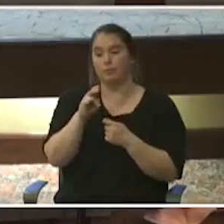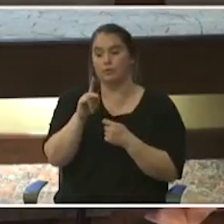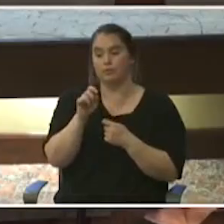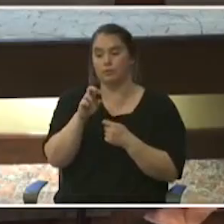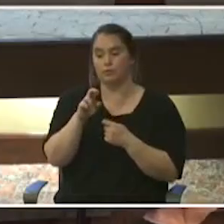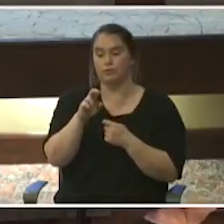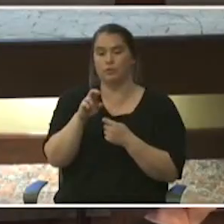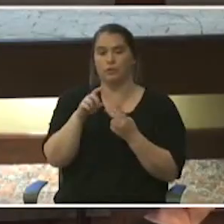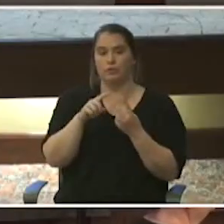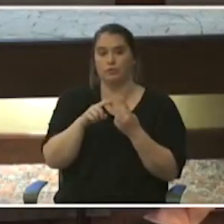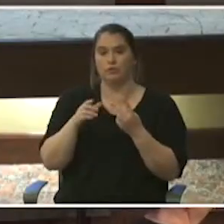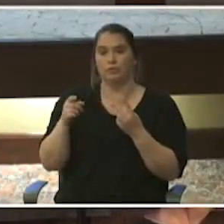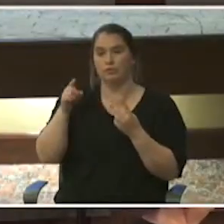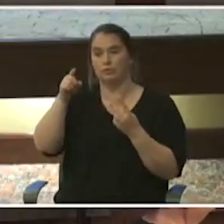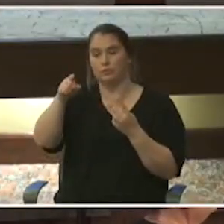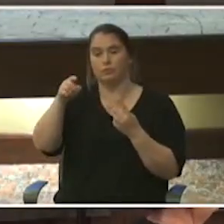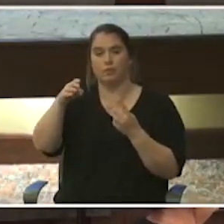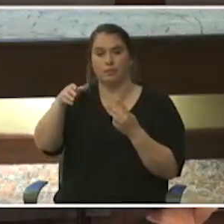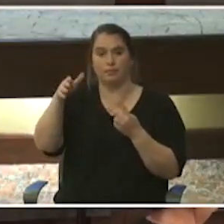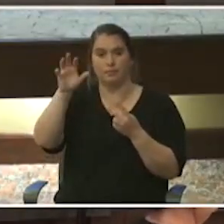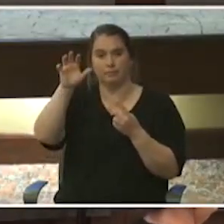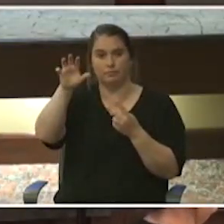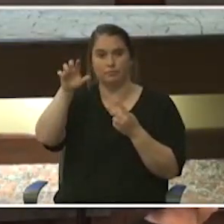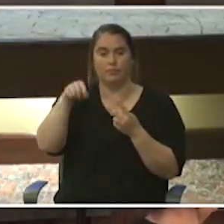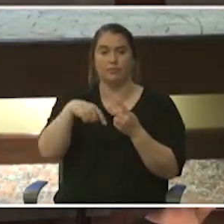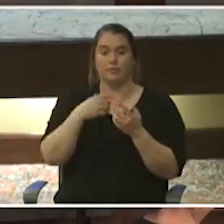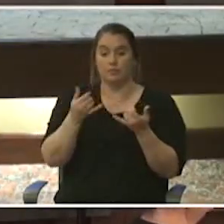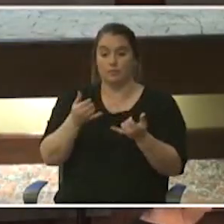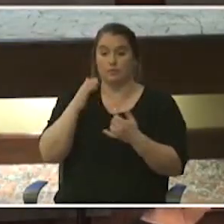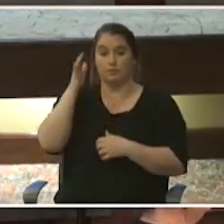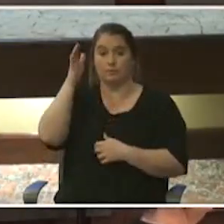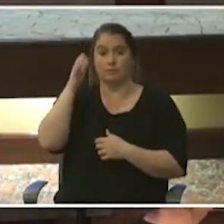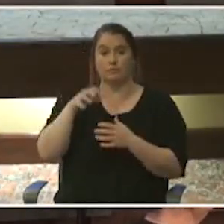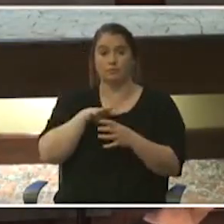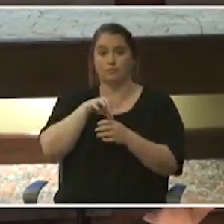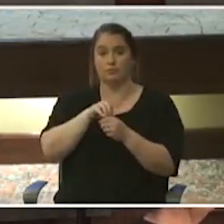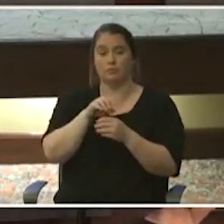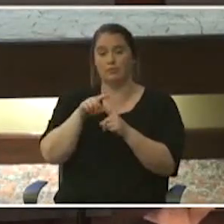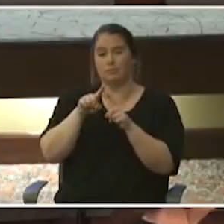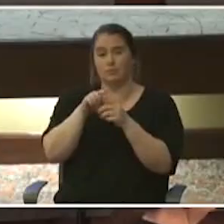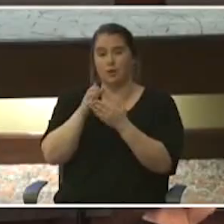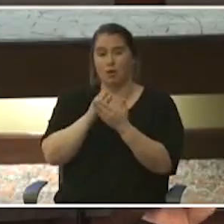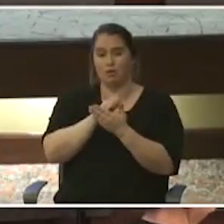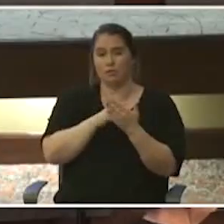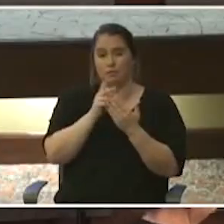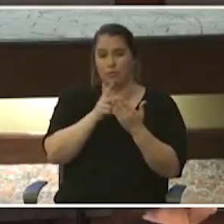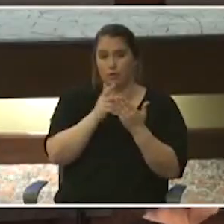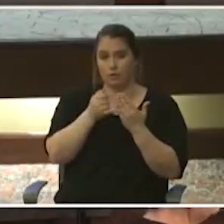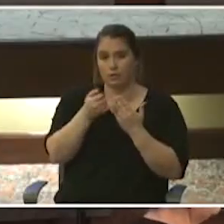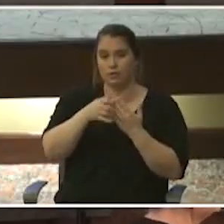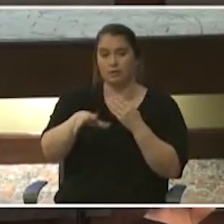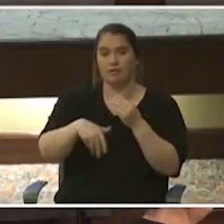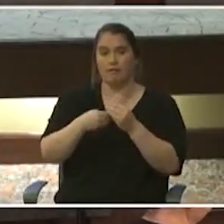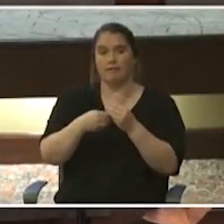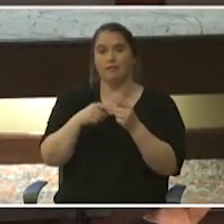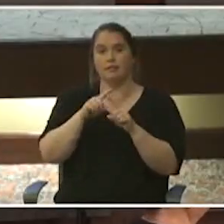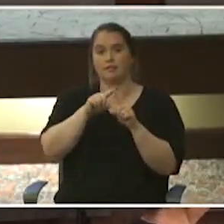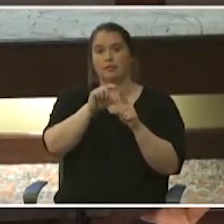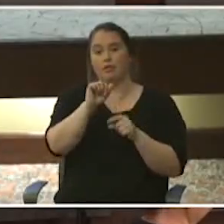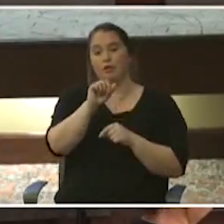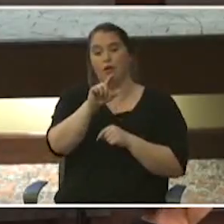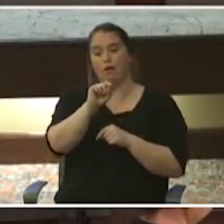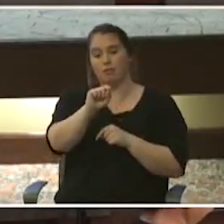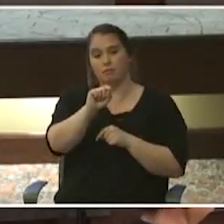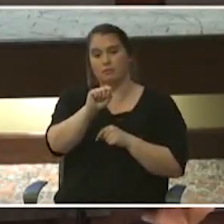Avenue but to the Baylor Law School. Today's presentation includes the identification of portions of the project as suggested add alternates. And